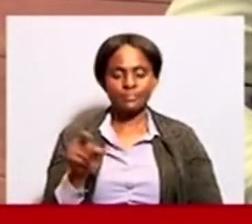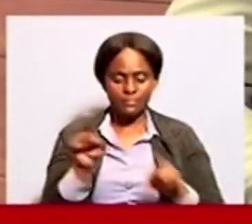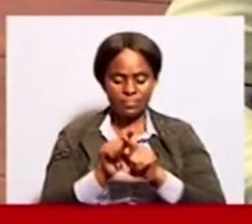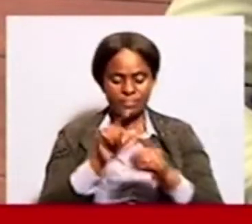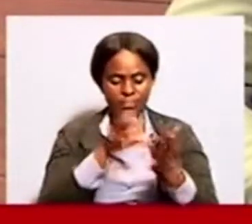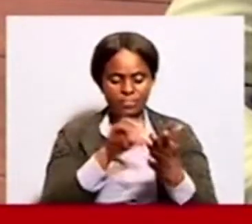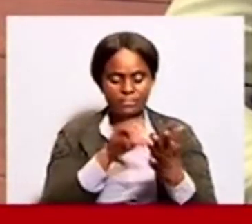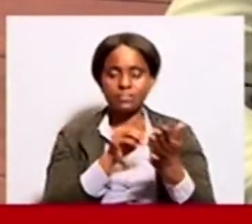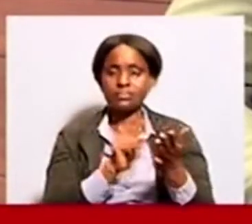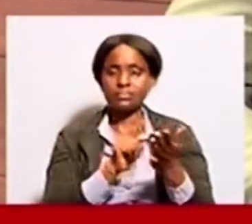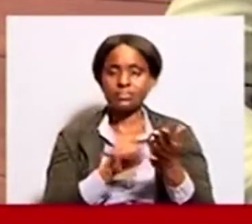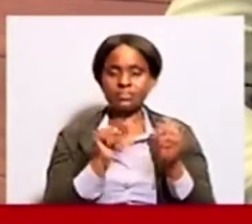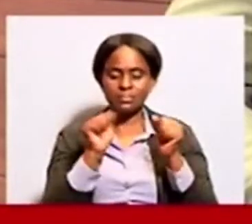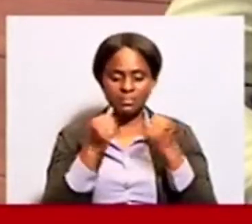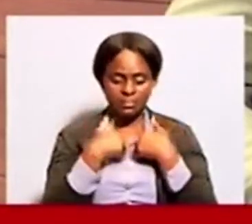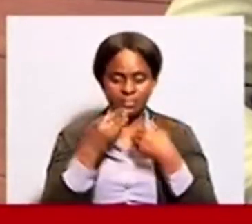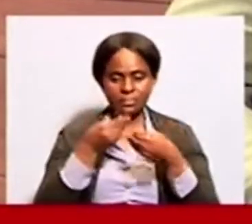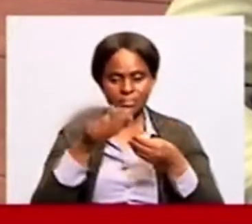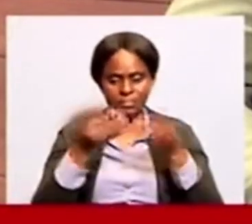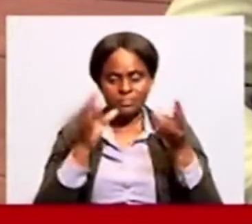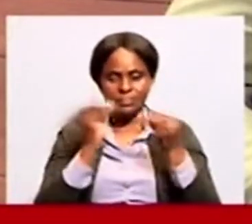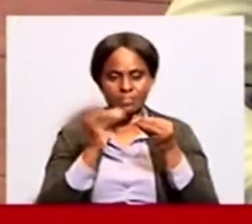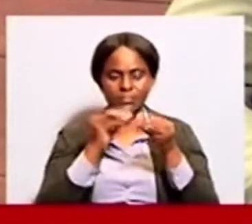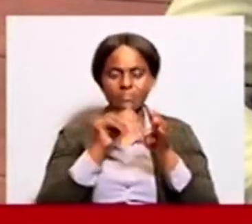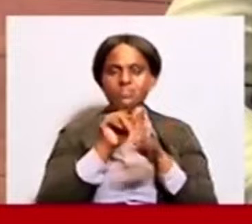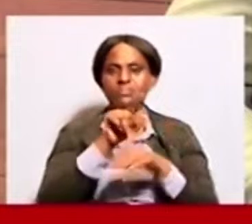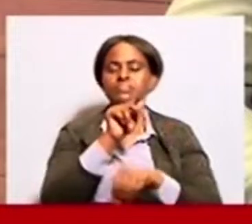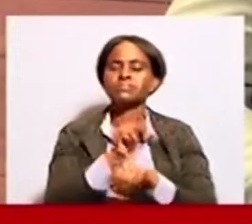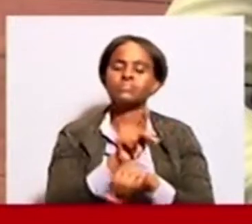case, you may have spent more on this project